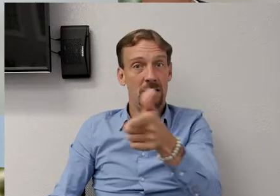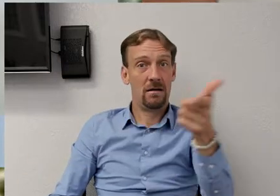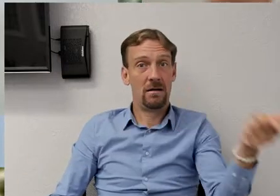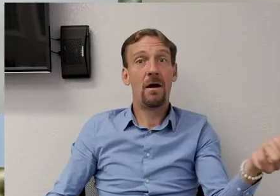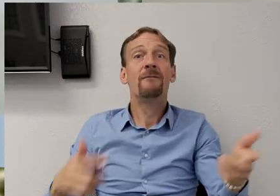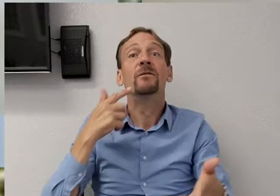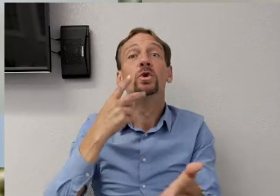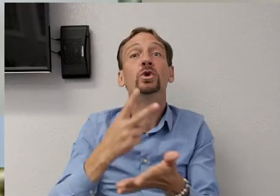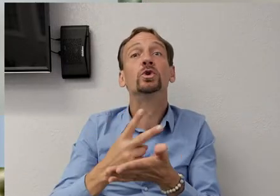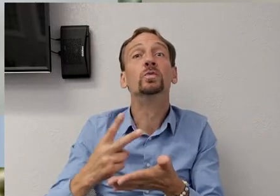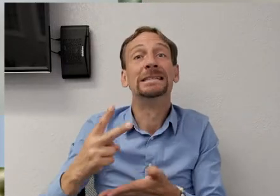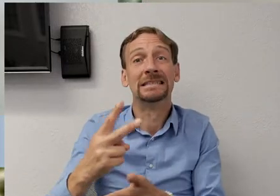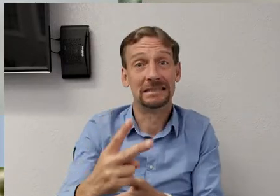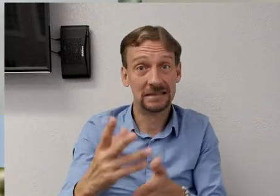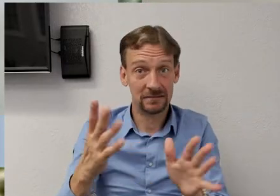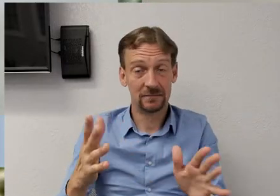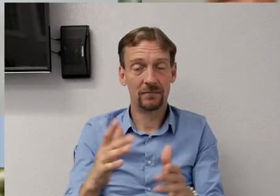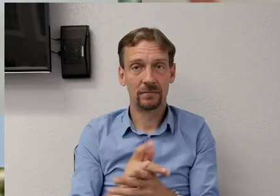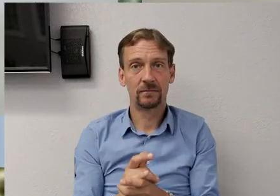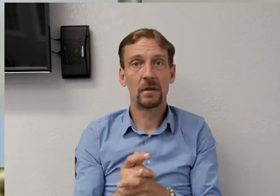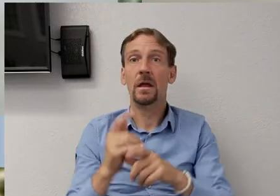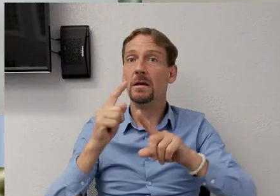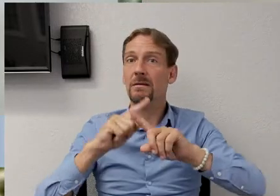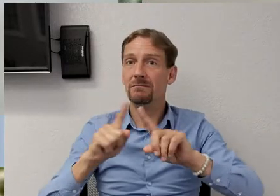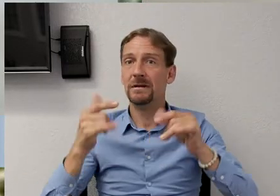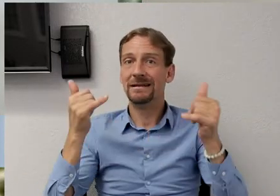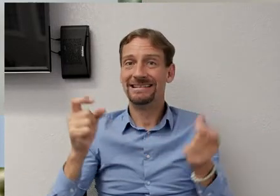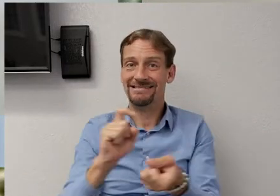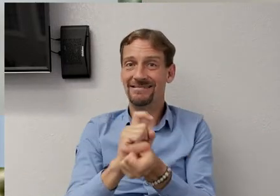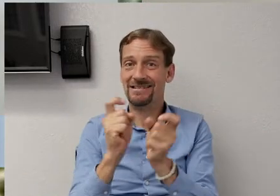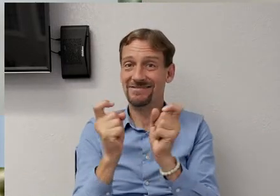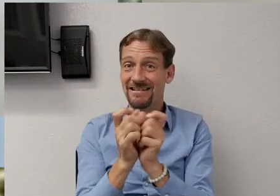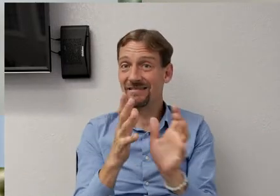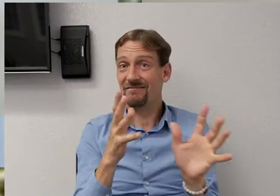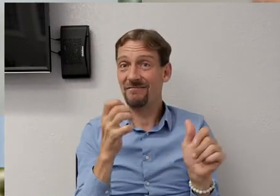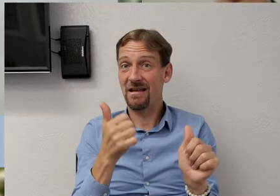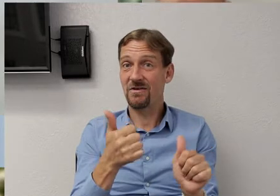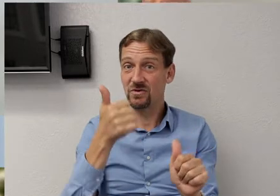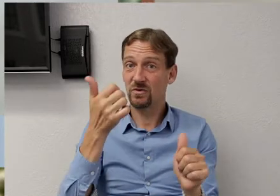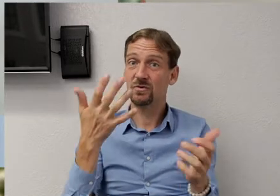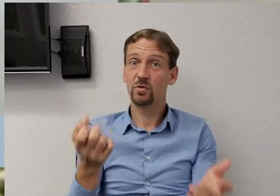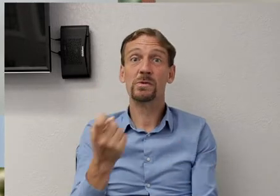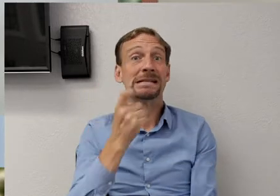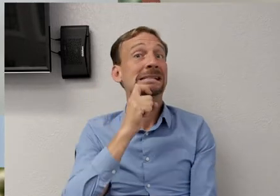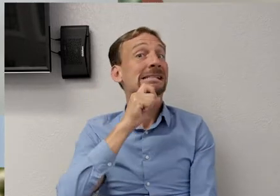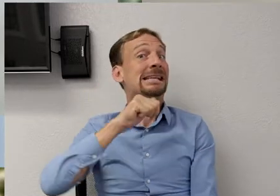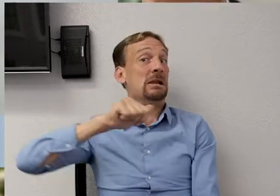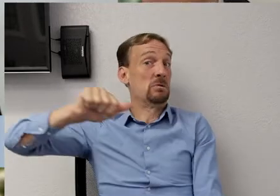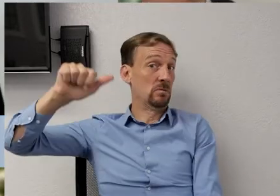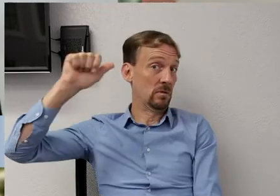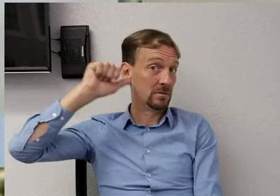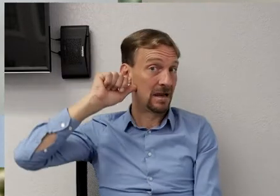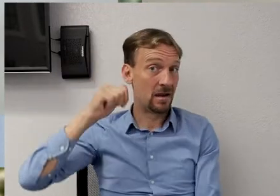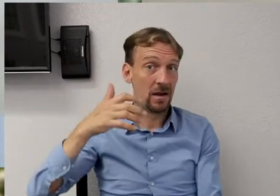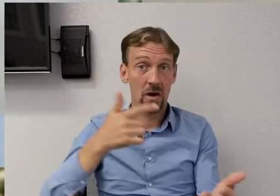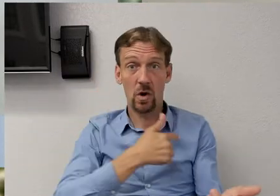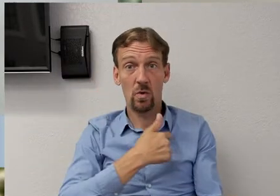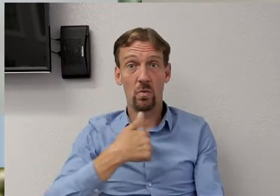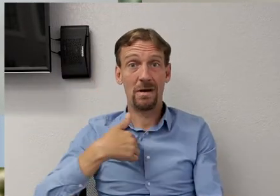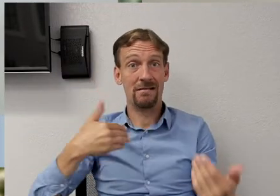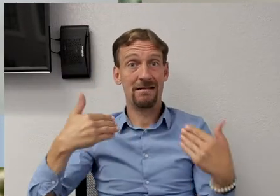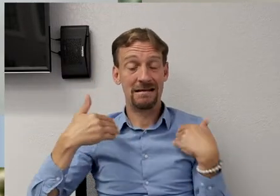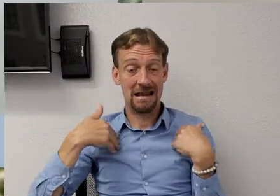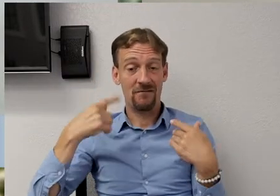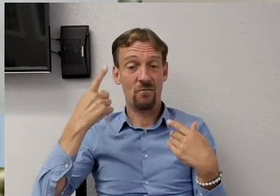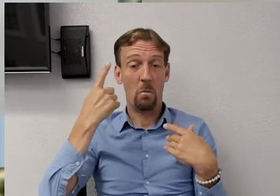2 weeks, but again, things are evolving very quickly. And so just yesterday, we actually have a